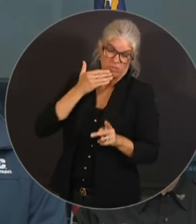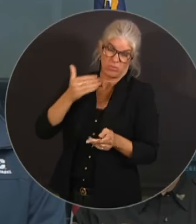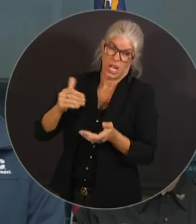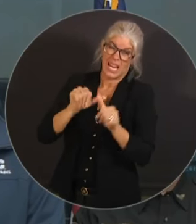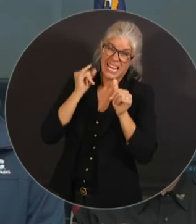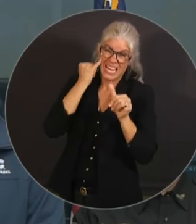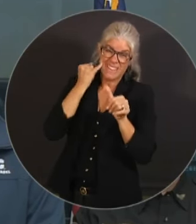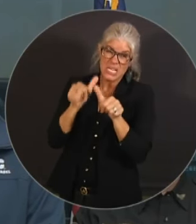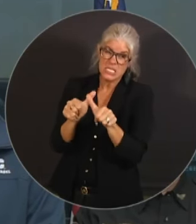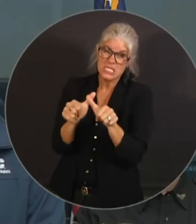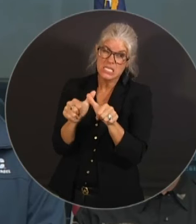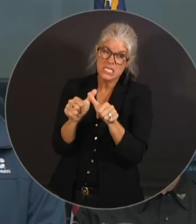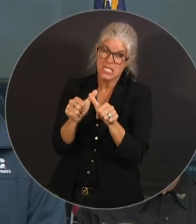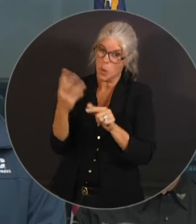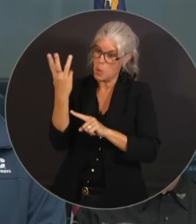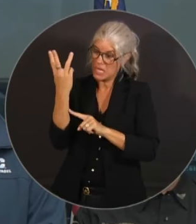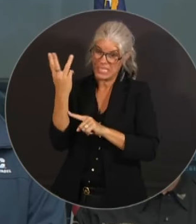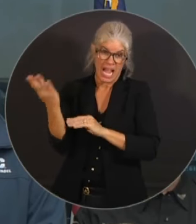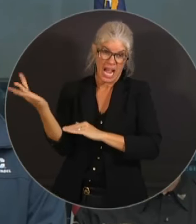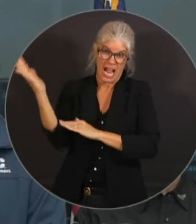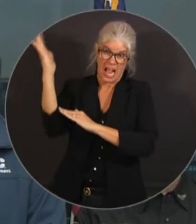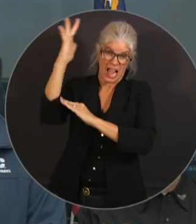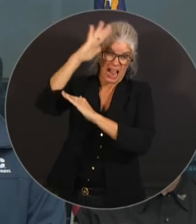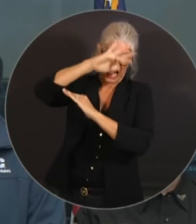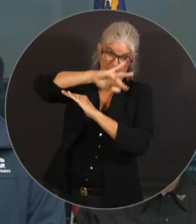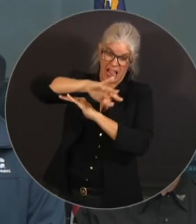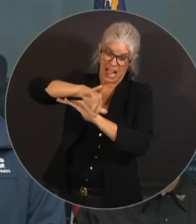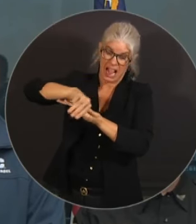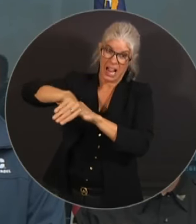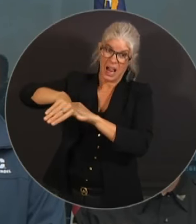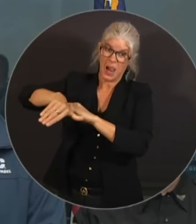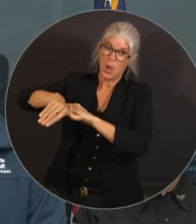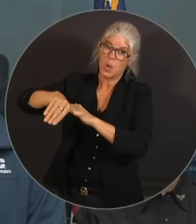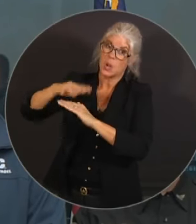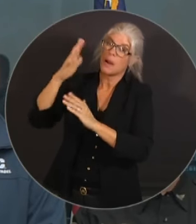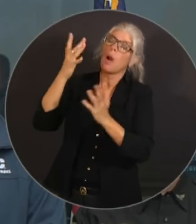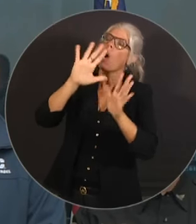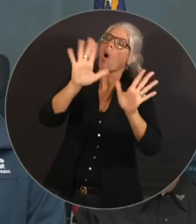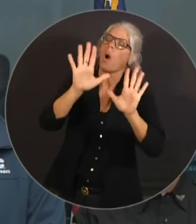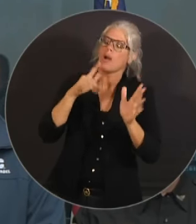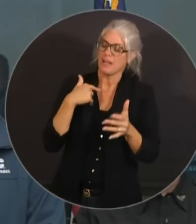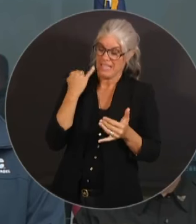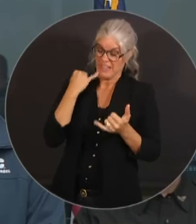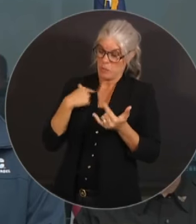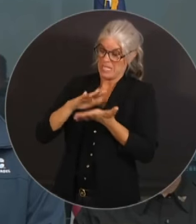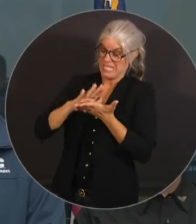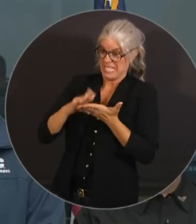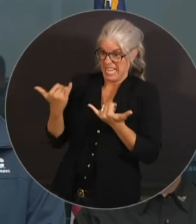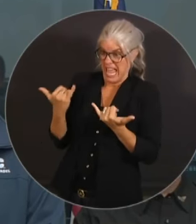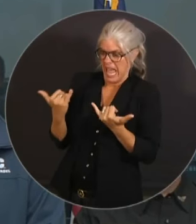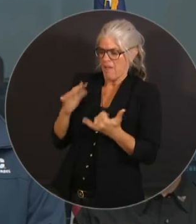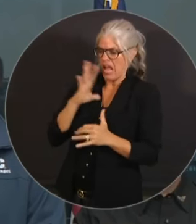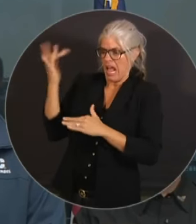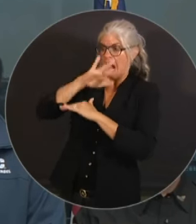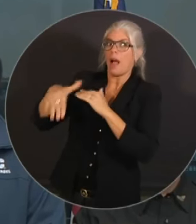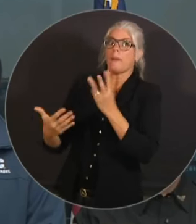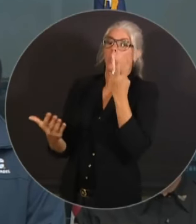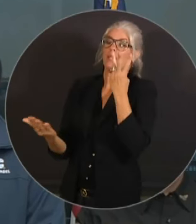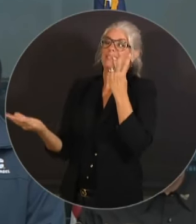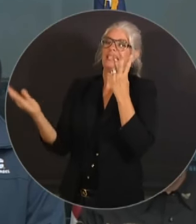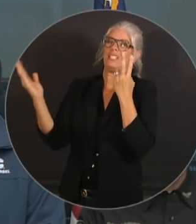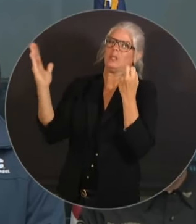through Wednesday morning, maybe even Wednesday at noon, that you're going to be able to get all of it. We're urging the contractors to